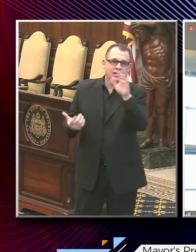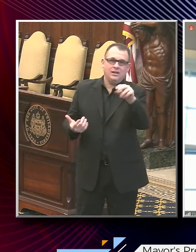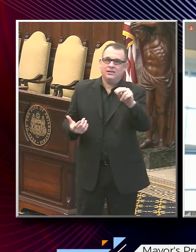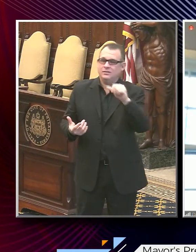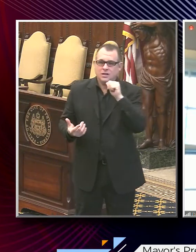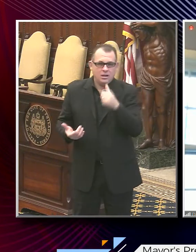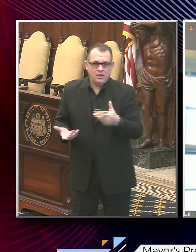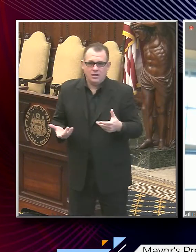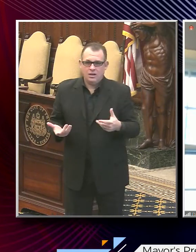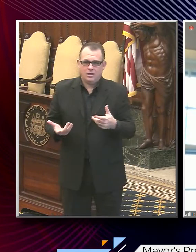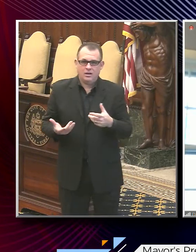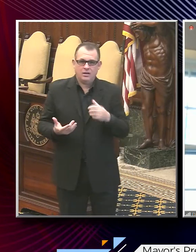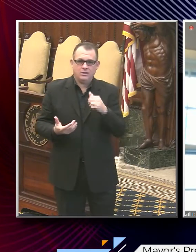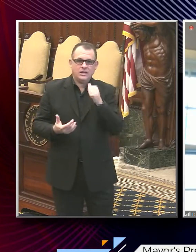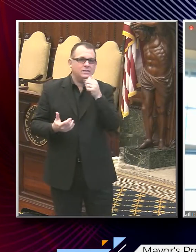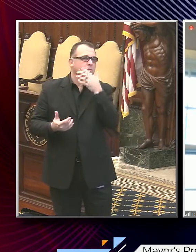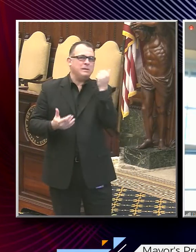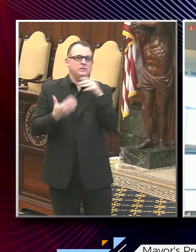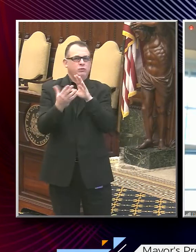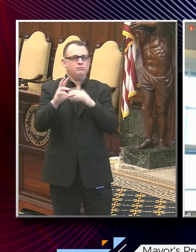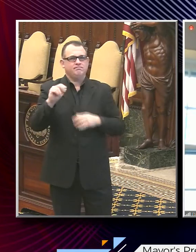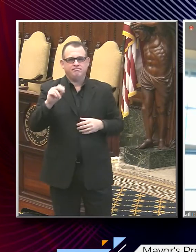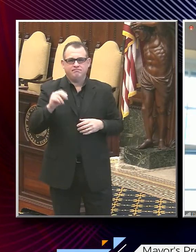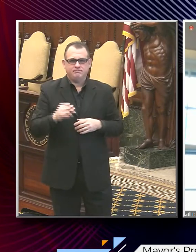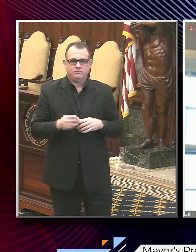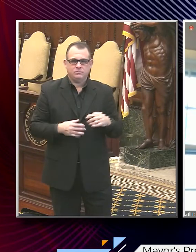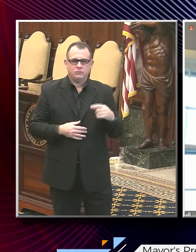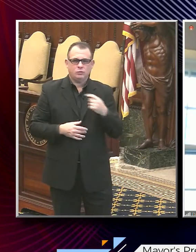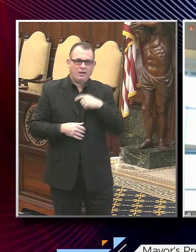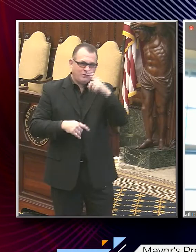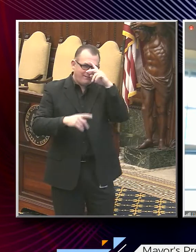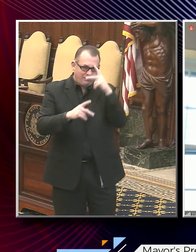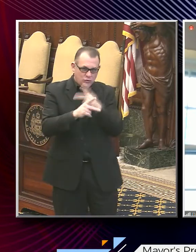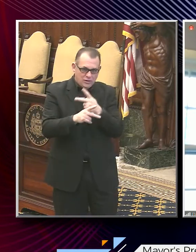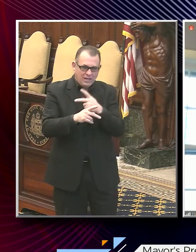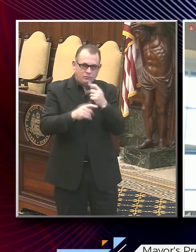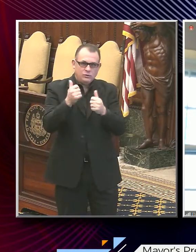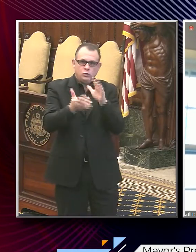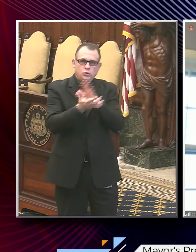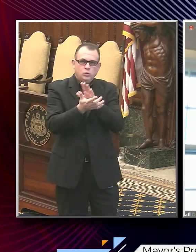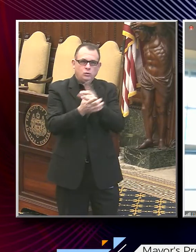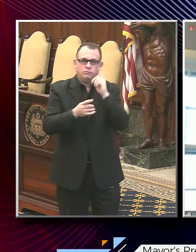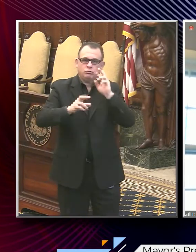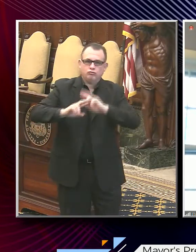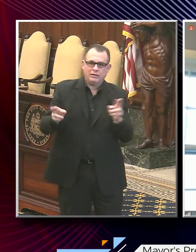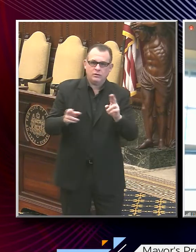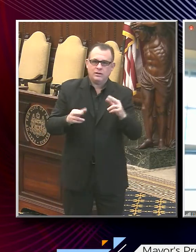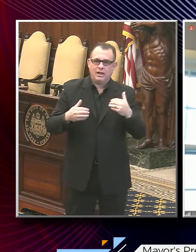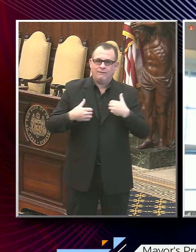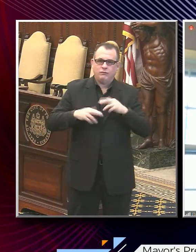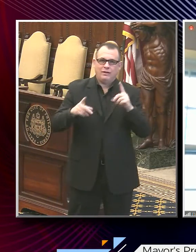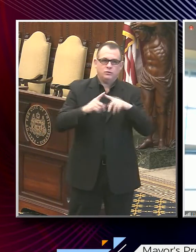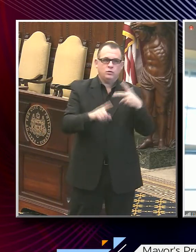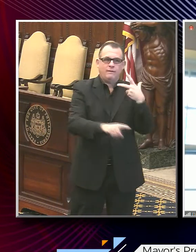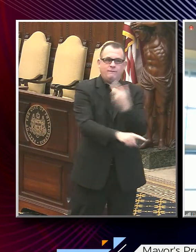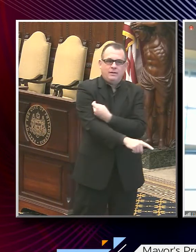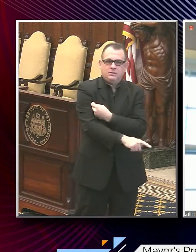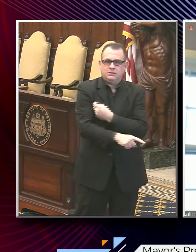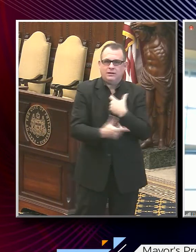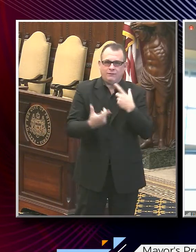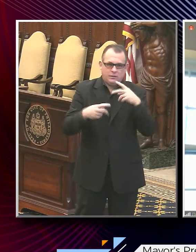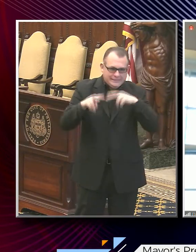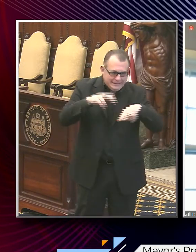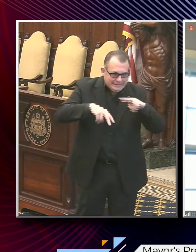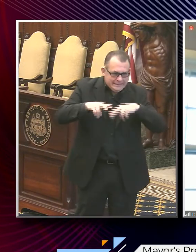actually be practical to do it that way because we have to figure out when the schools are going to be ready to have us vaccinate.